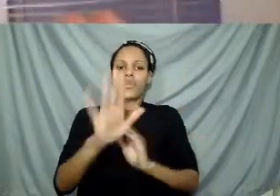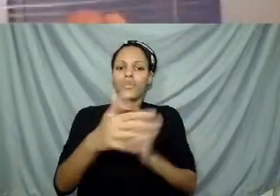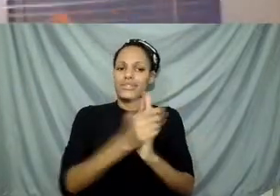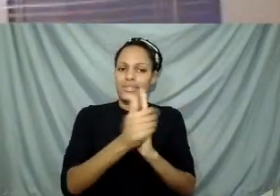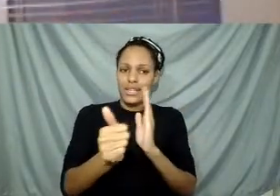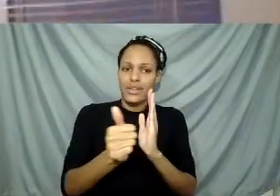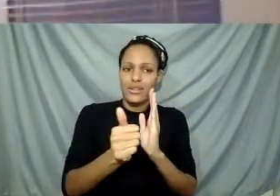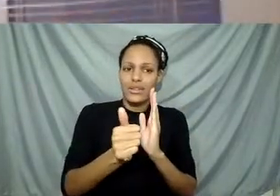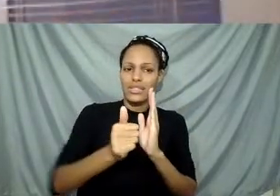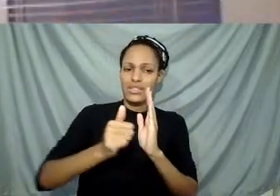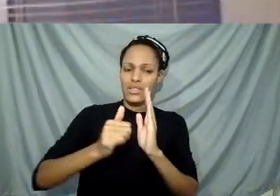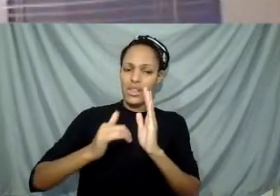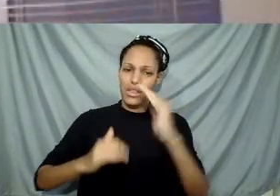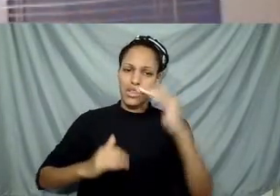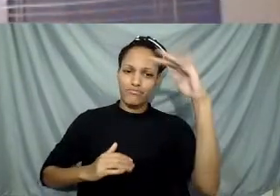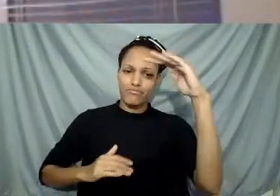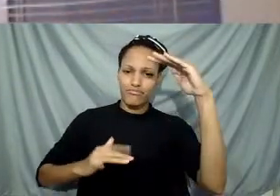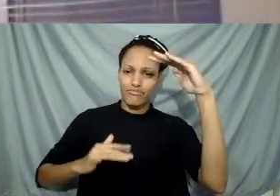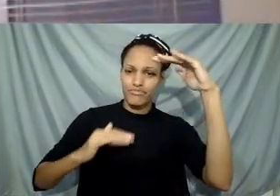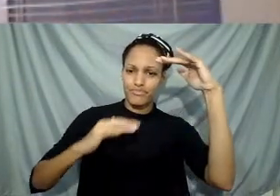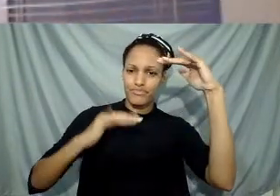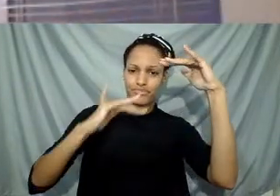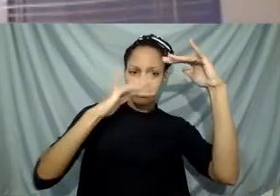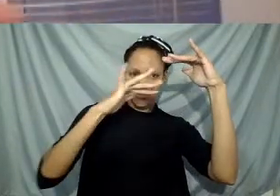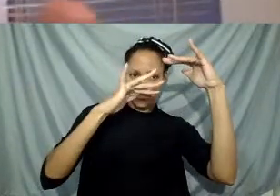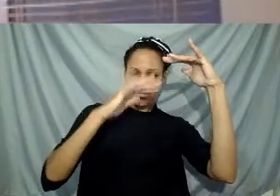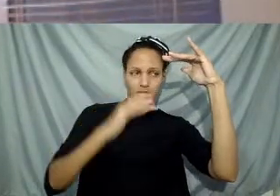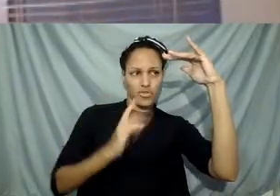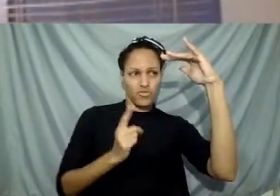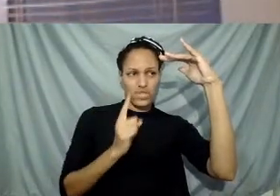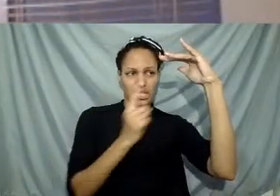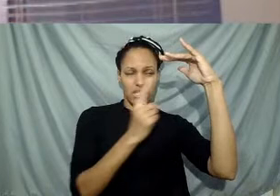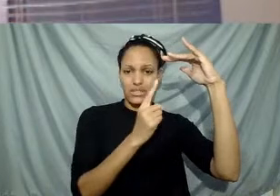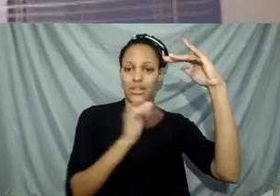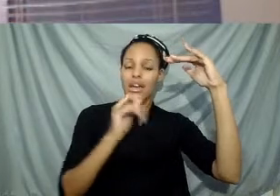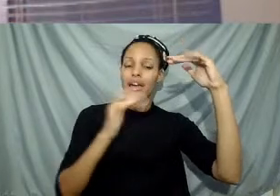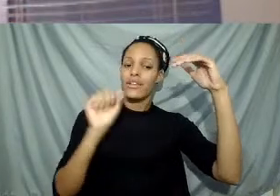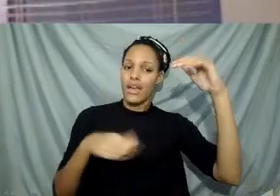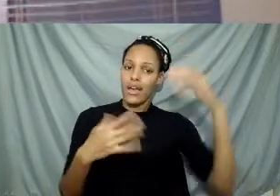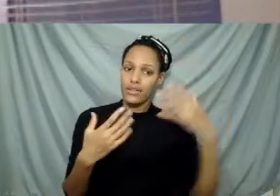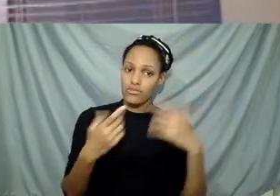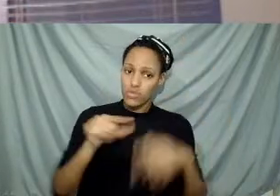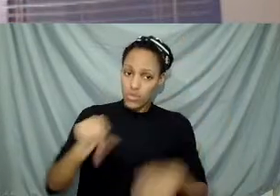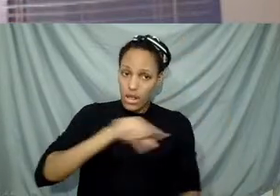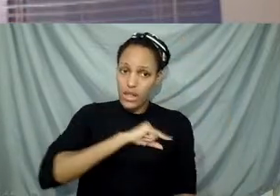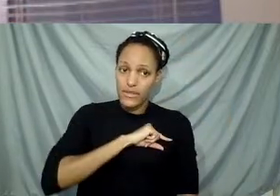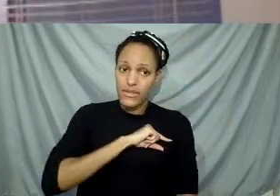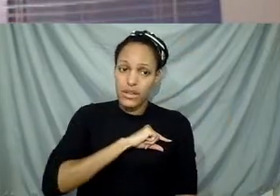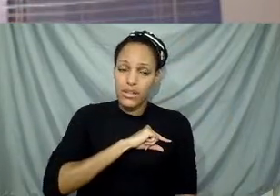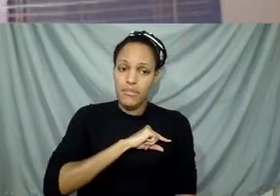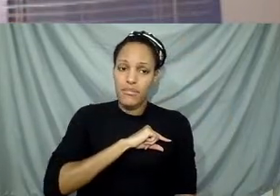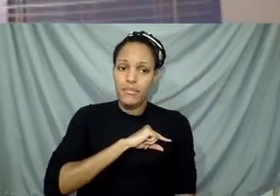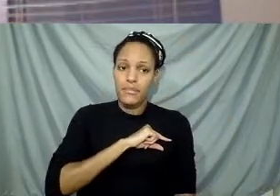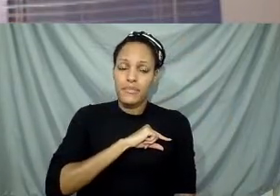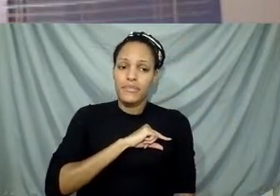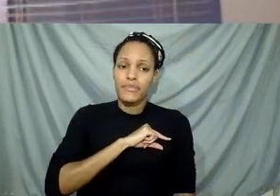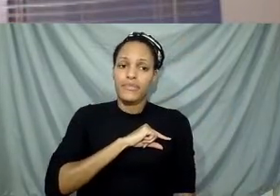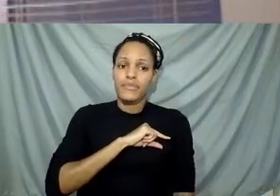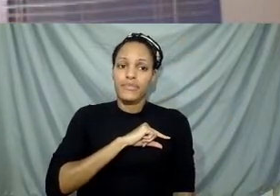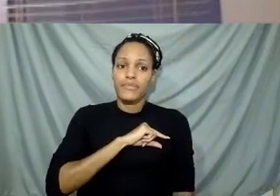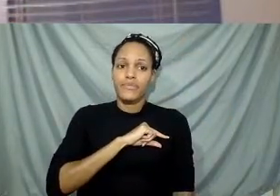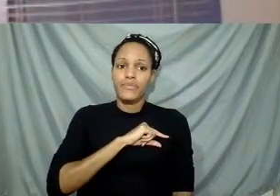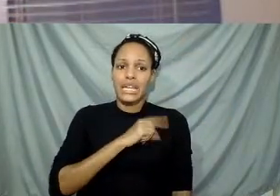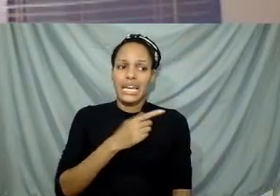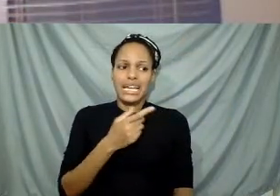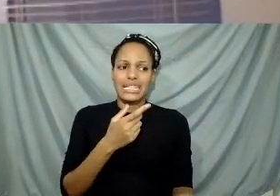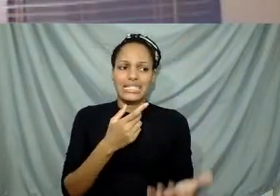your being and you were able to qualify it was disturbing to learn that it